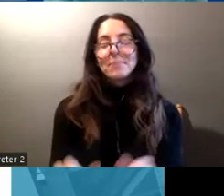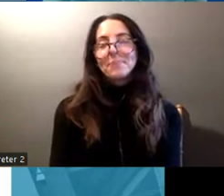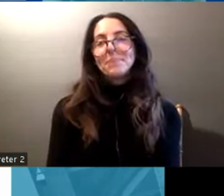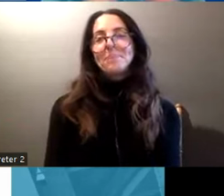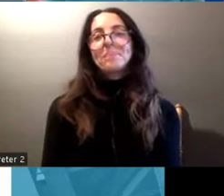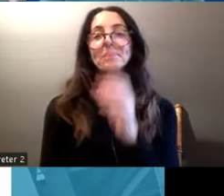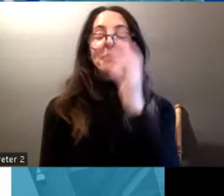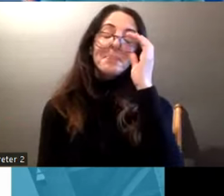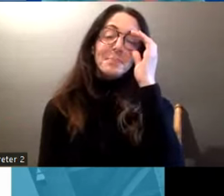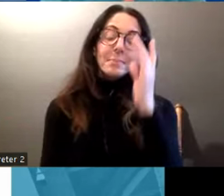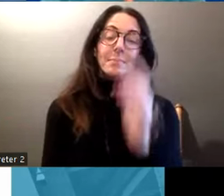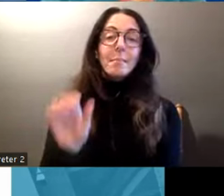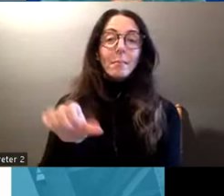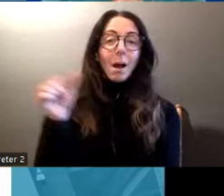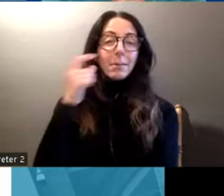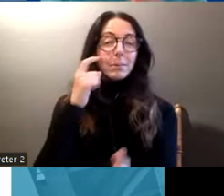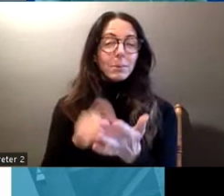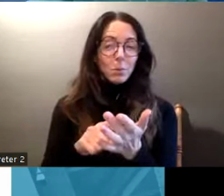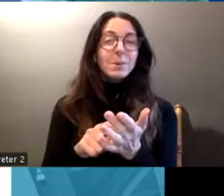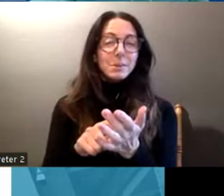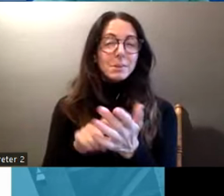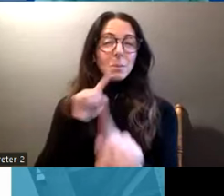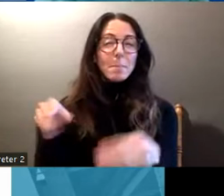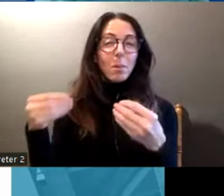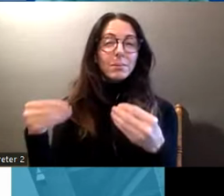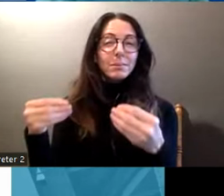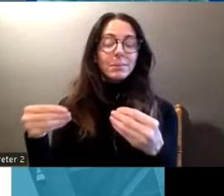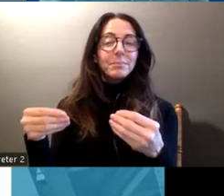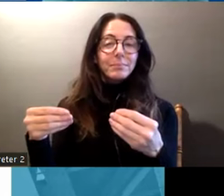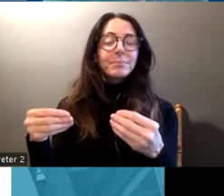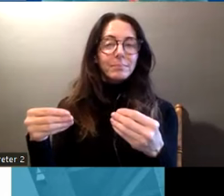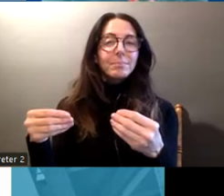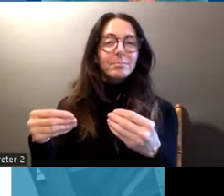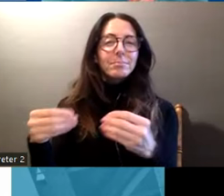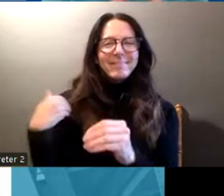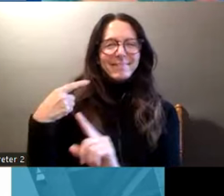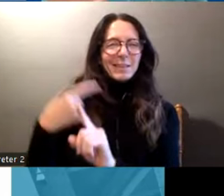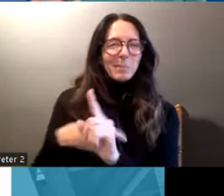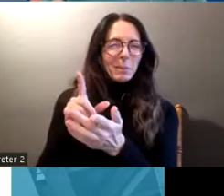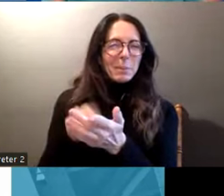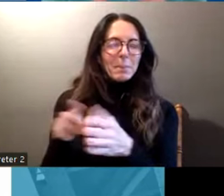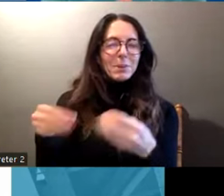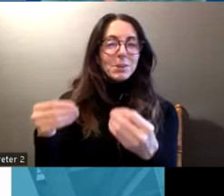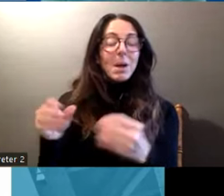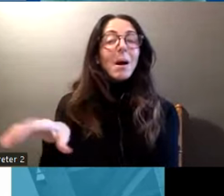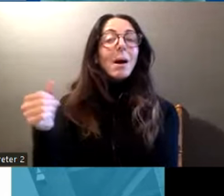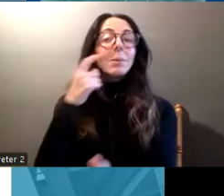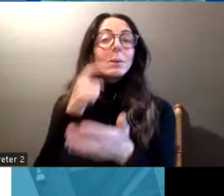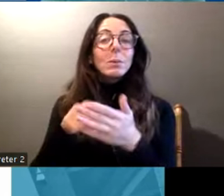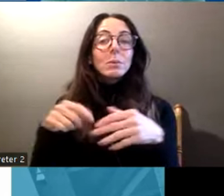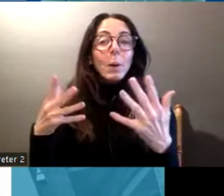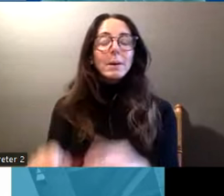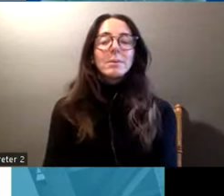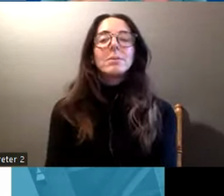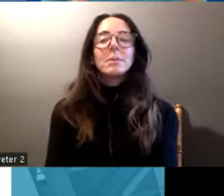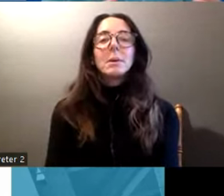we found through the report that we had published last month? That there are also challenges in adoptions,